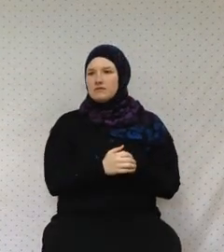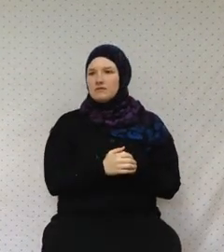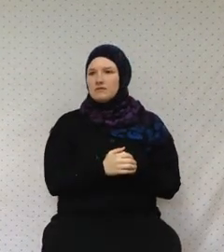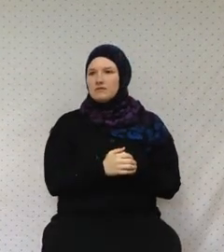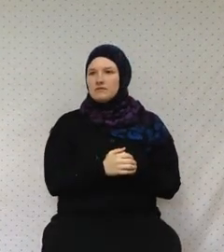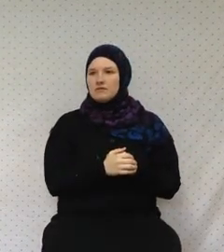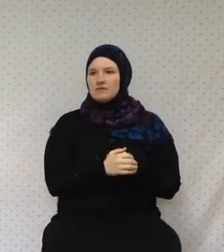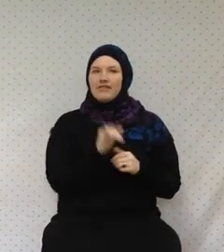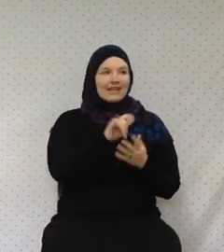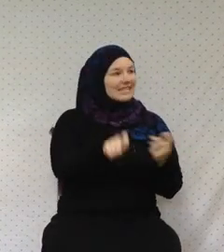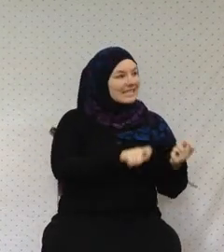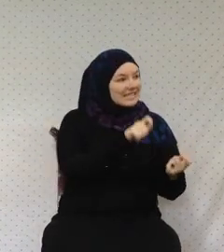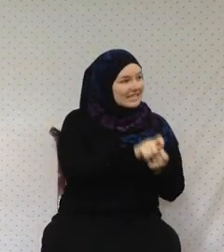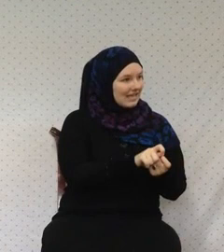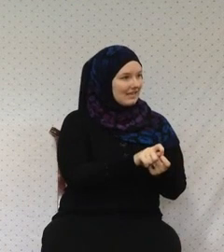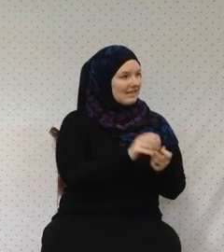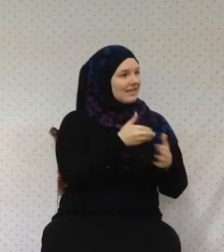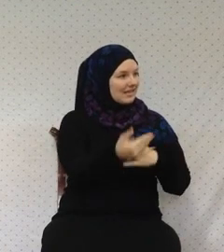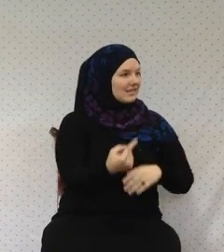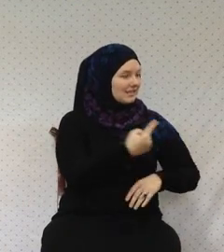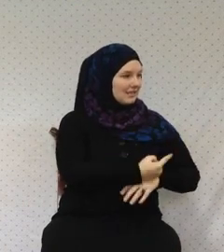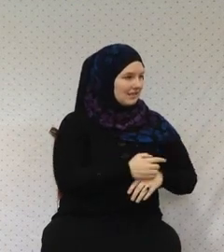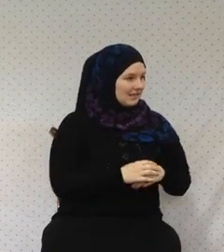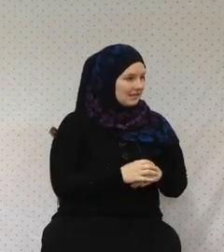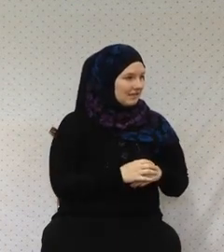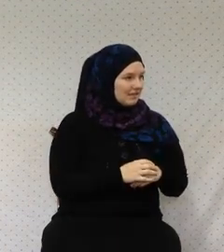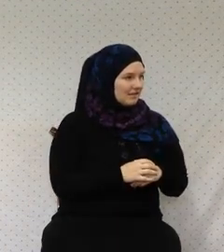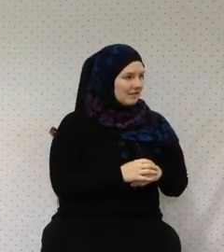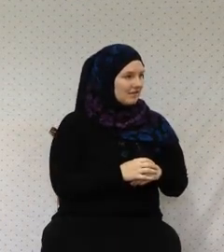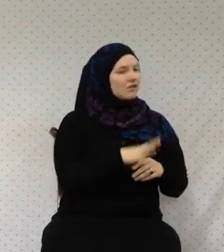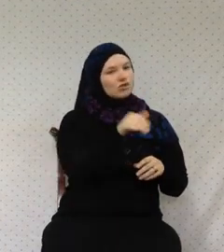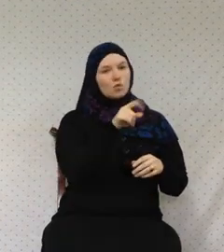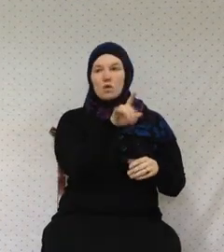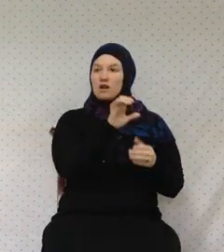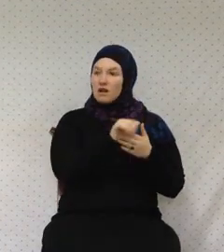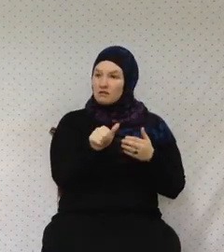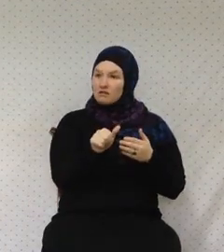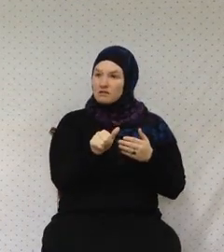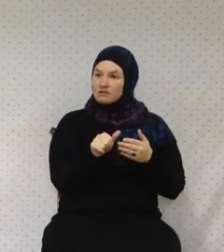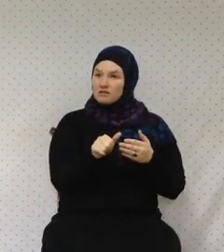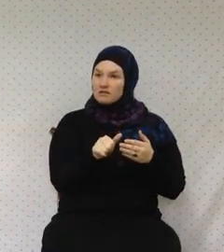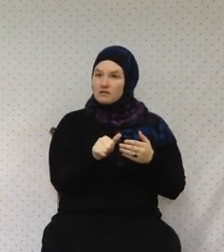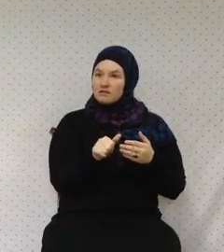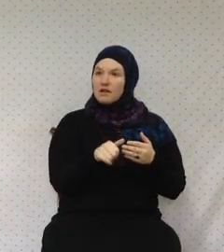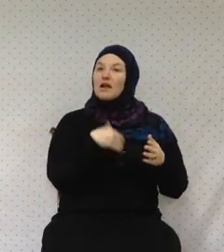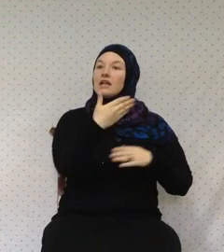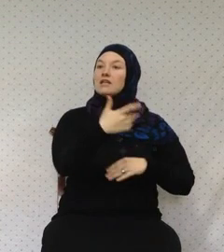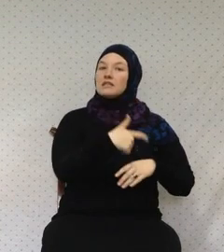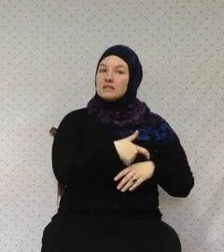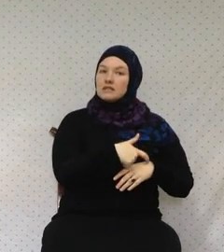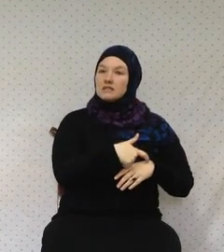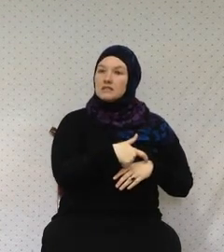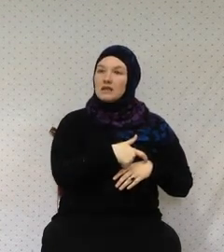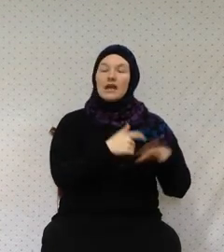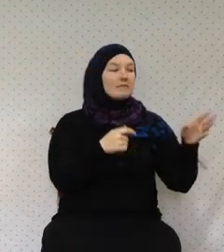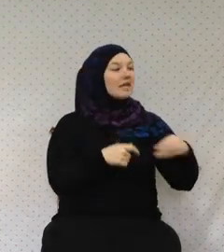That was exactly the following day. So he took the $100, and next time we asked for donation, he